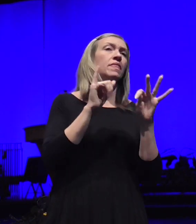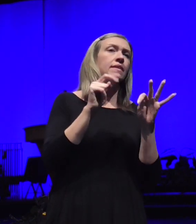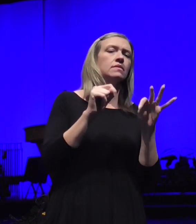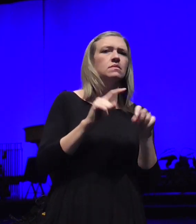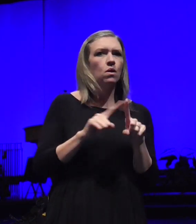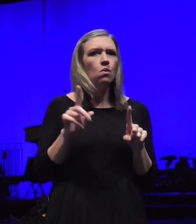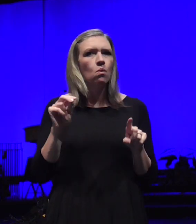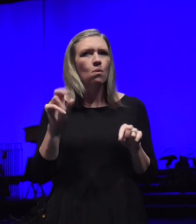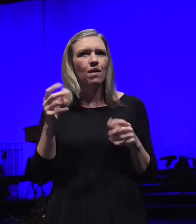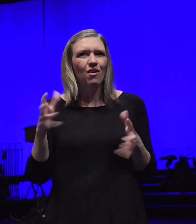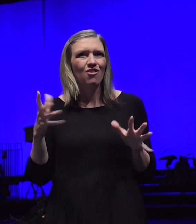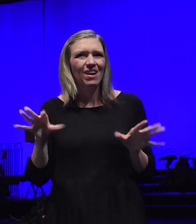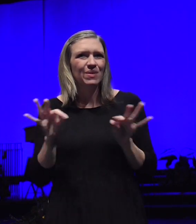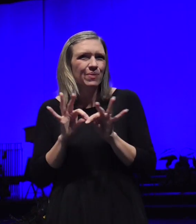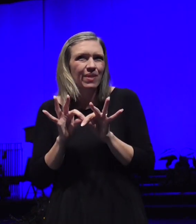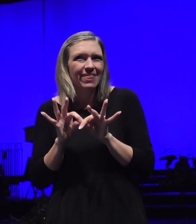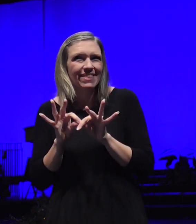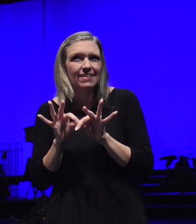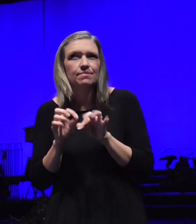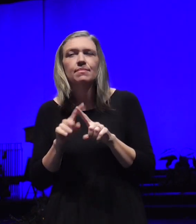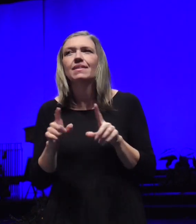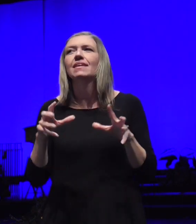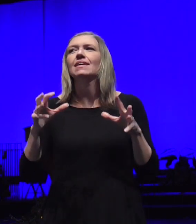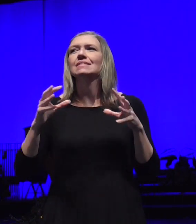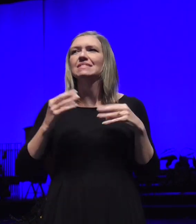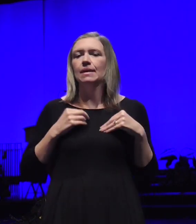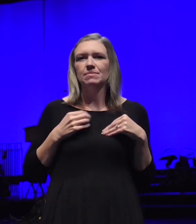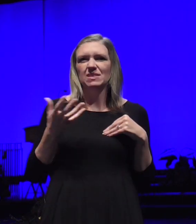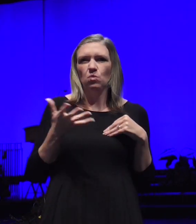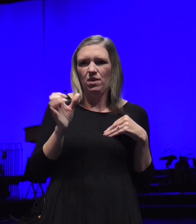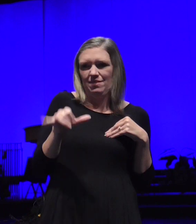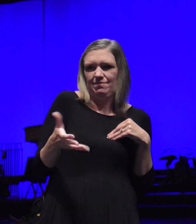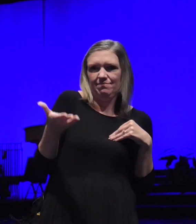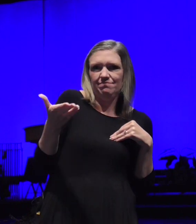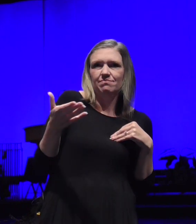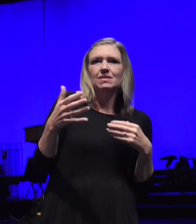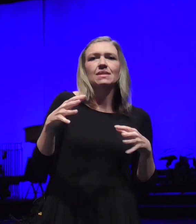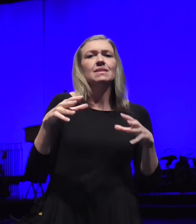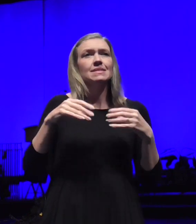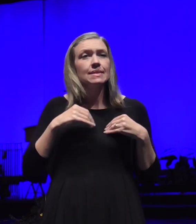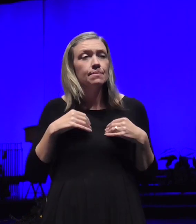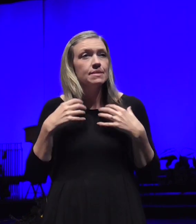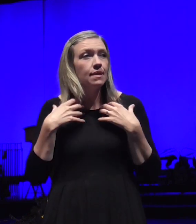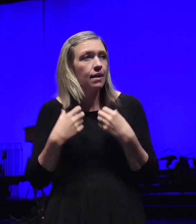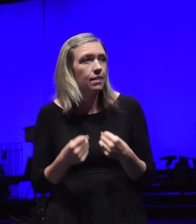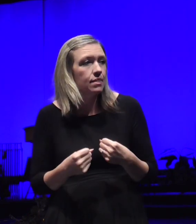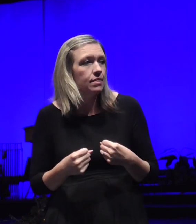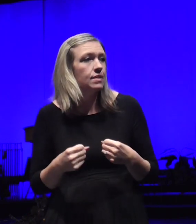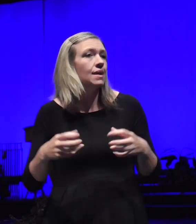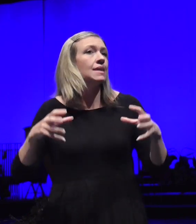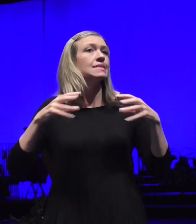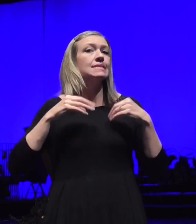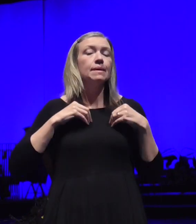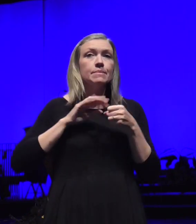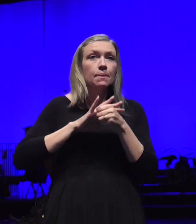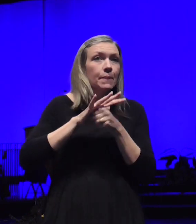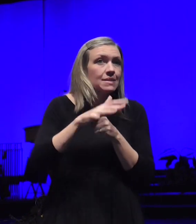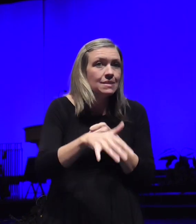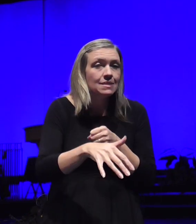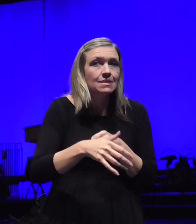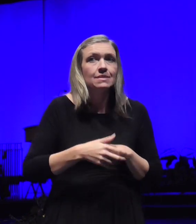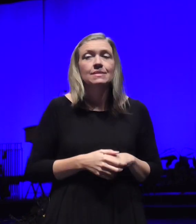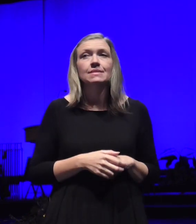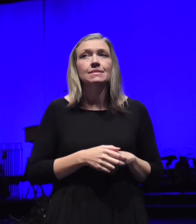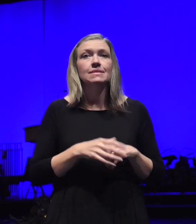worthy, but accepting what it is, accepting the health, accepting the